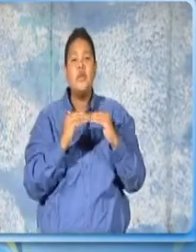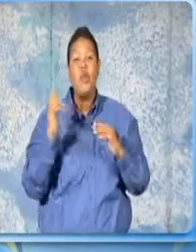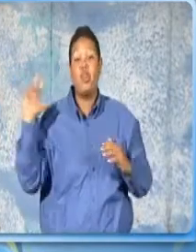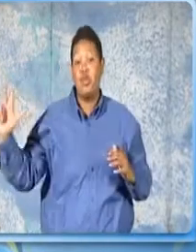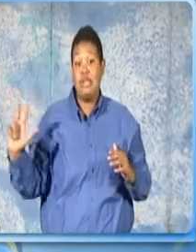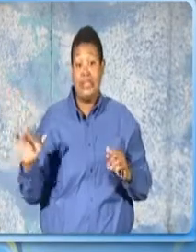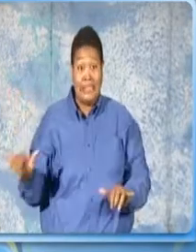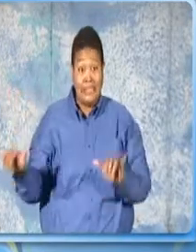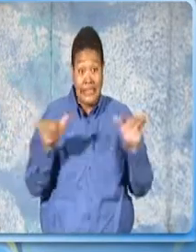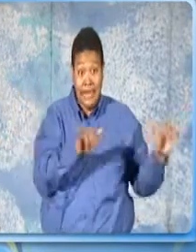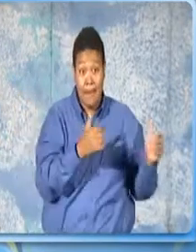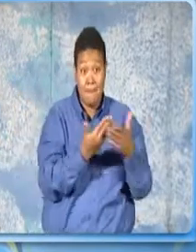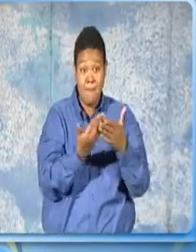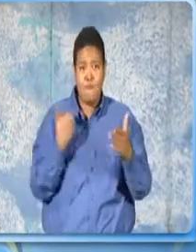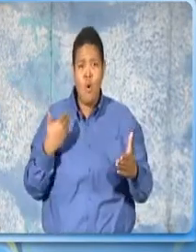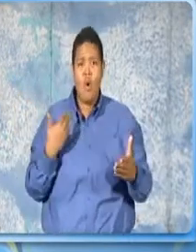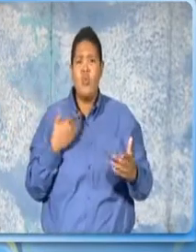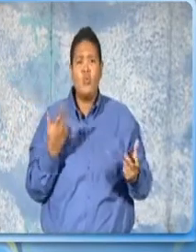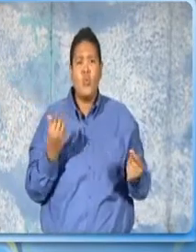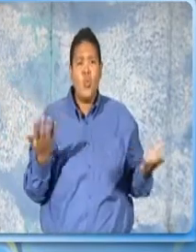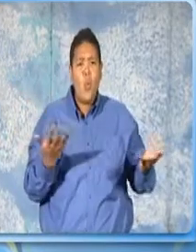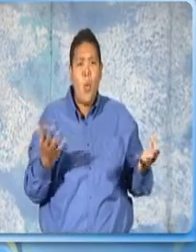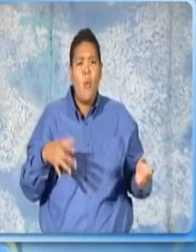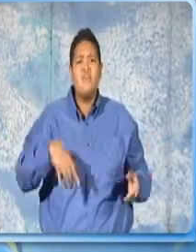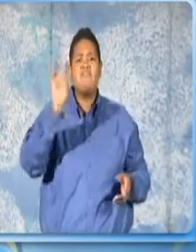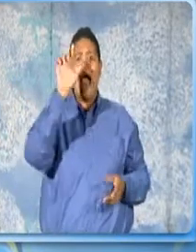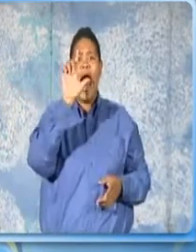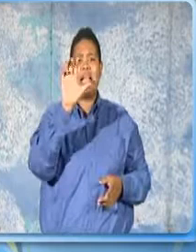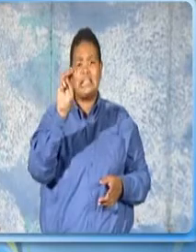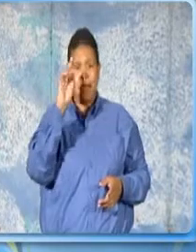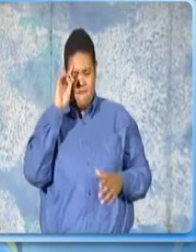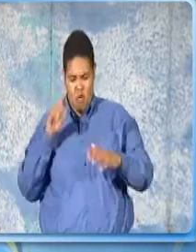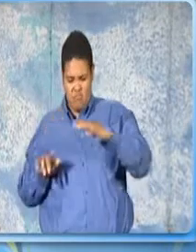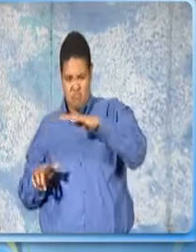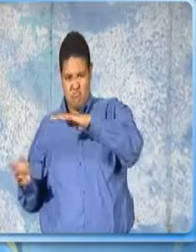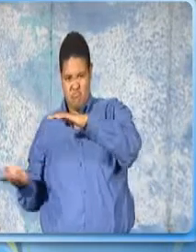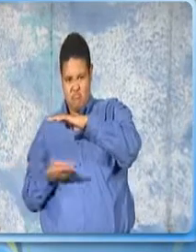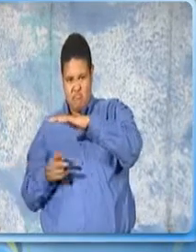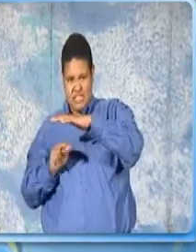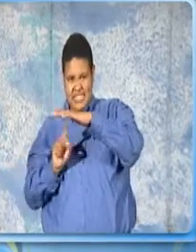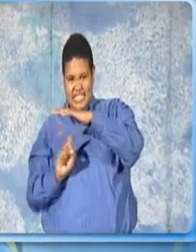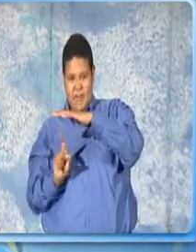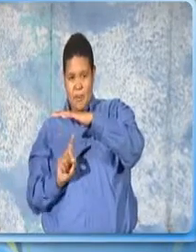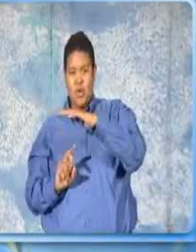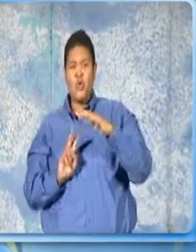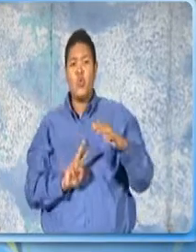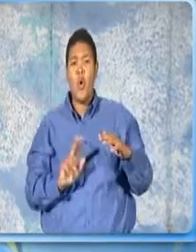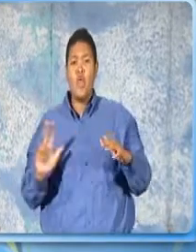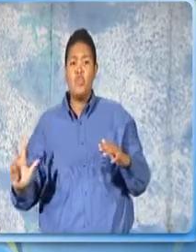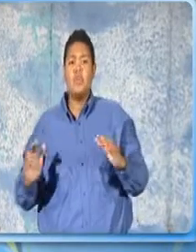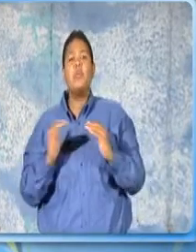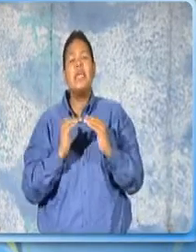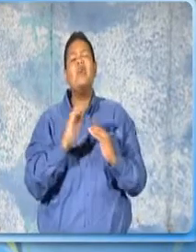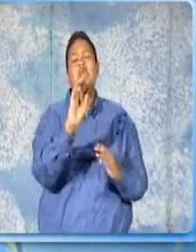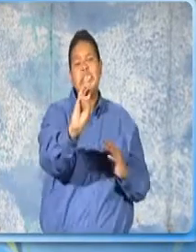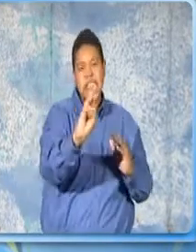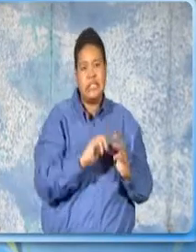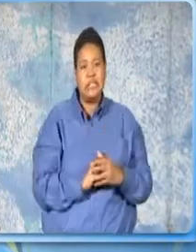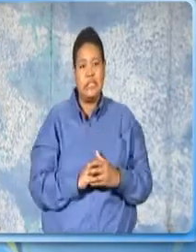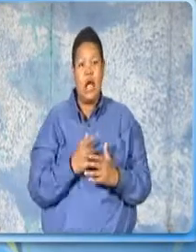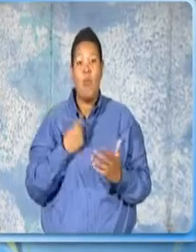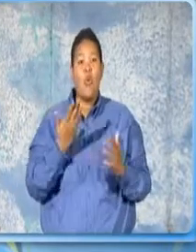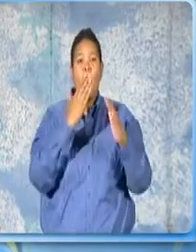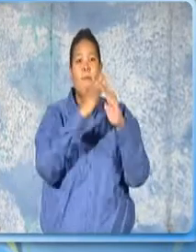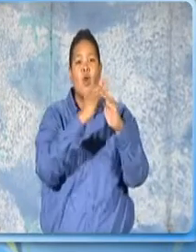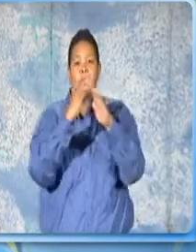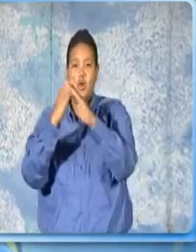Just as before, we find the LCM of the denominators, 2 and 3, which is 6, and we